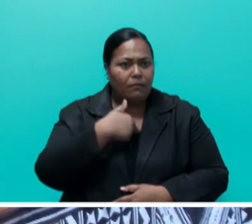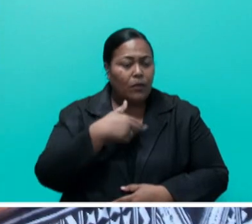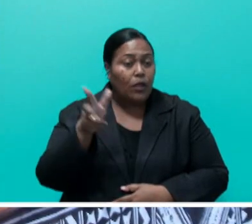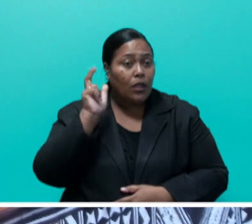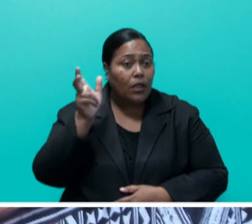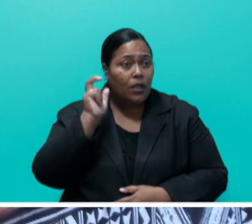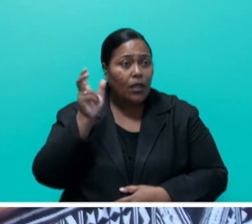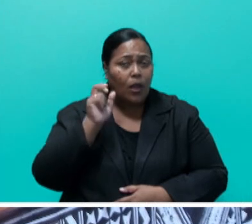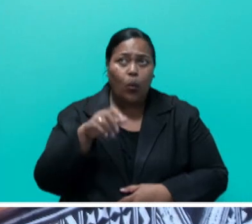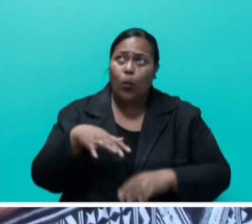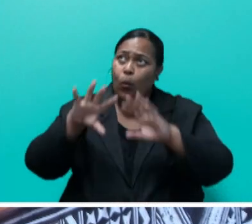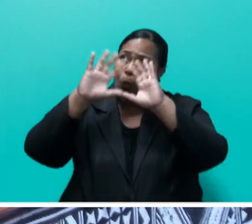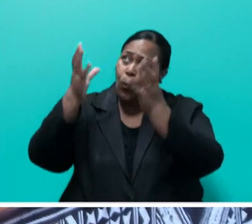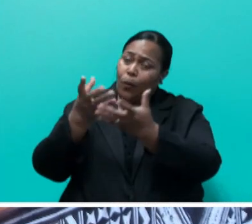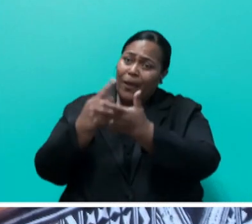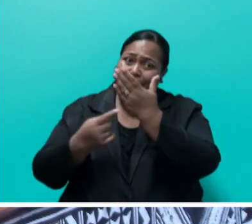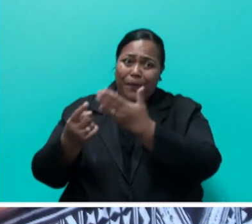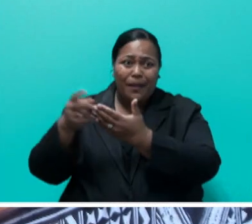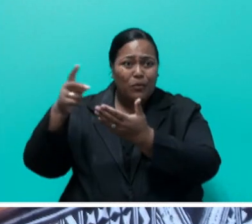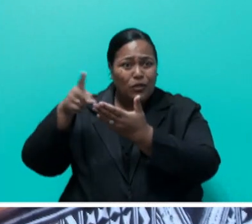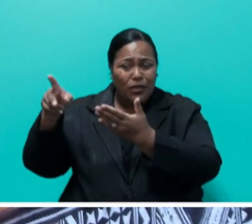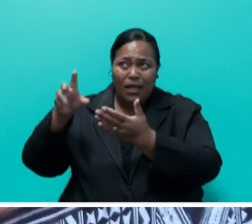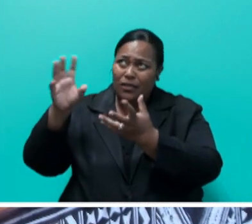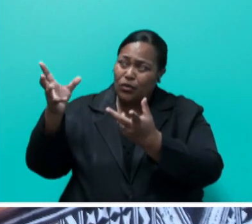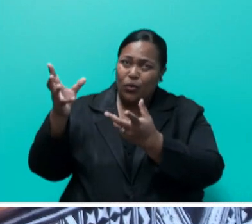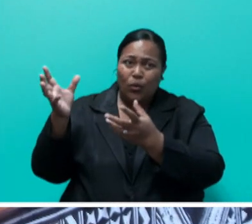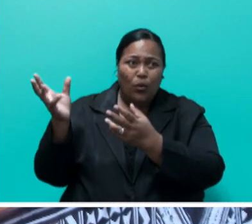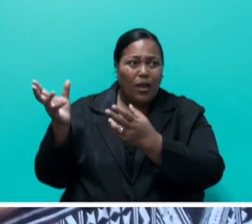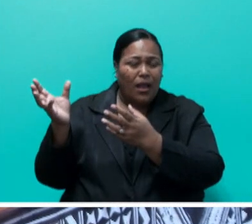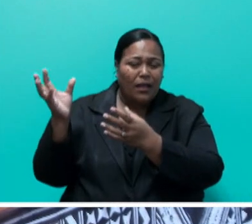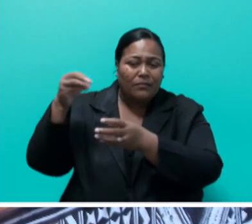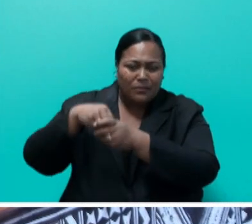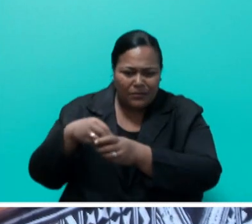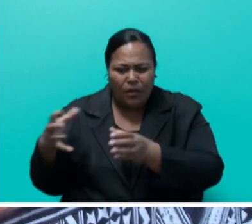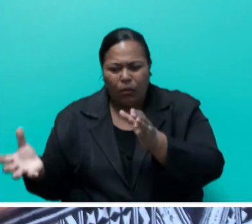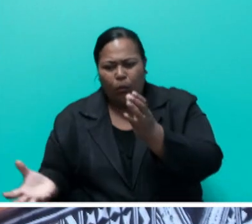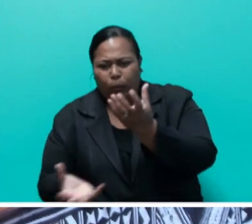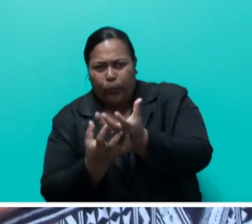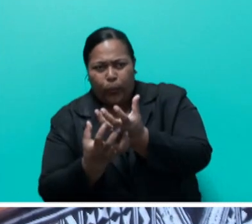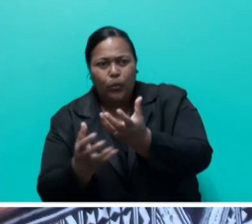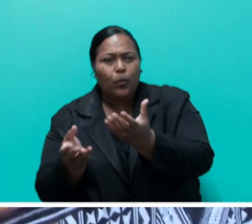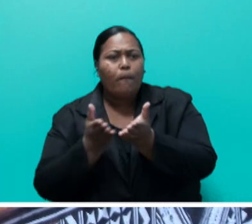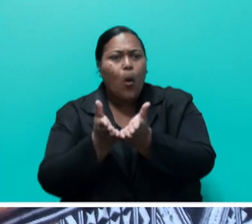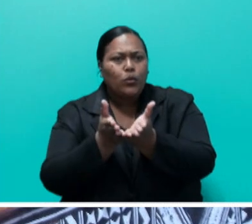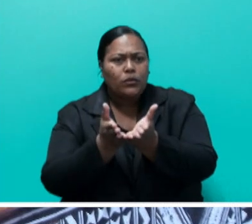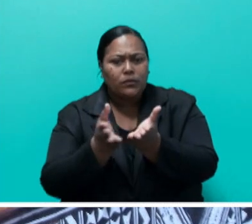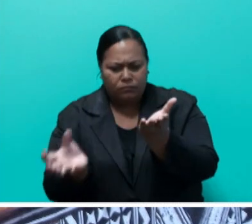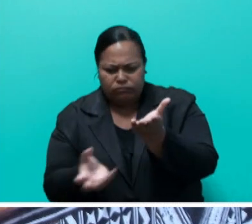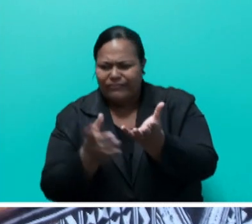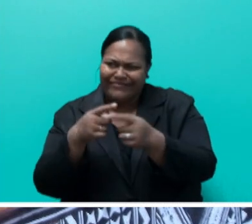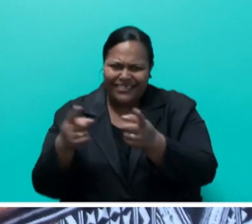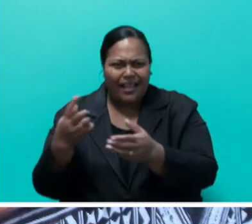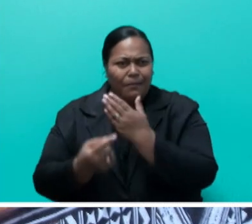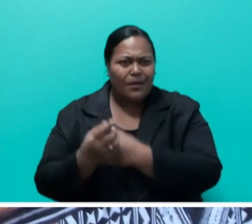these global positioning things that you attach to the yachts and the boats, but a big